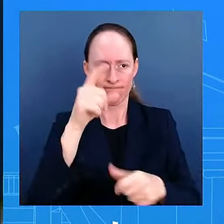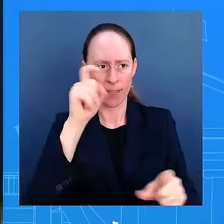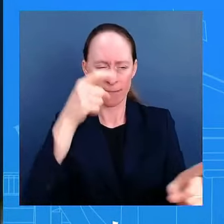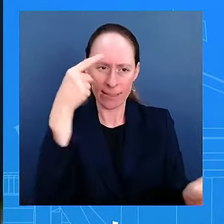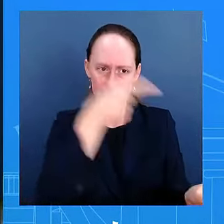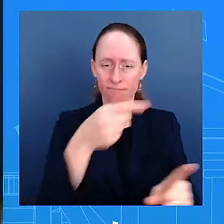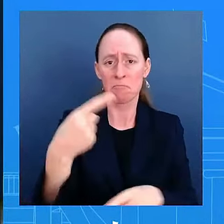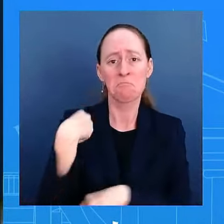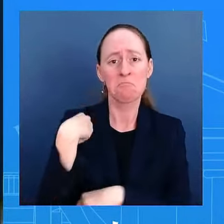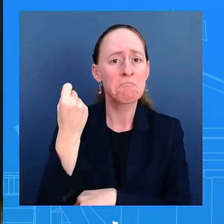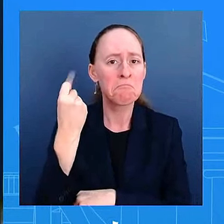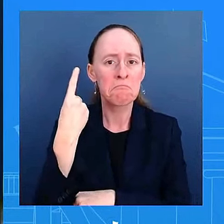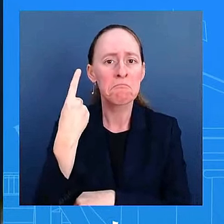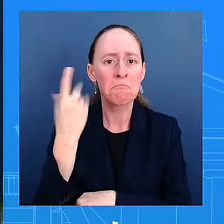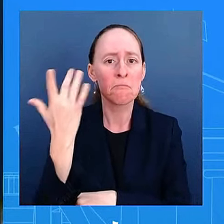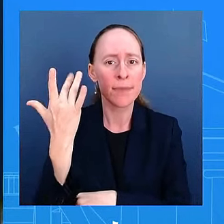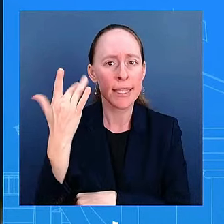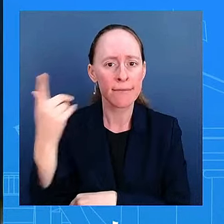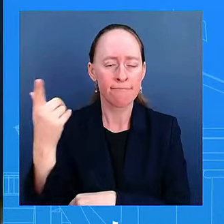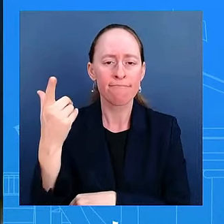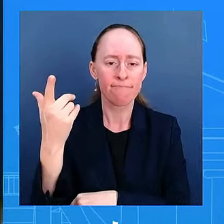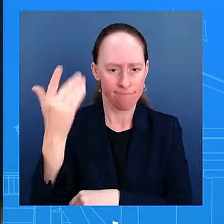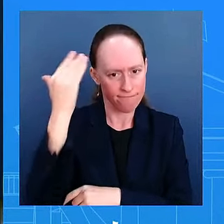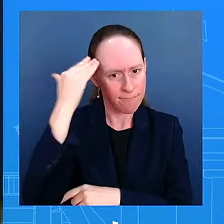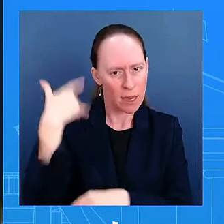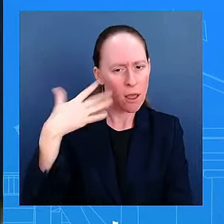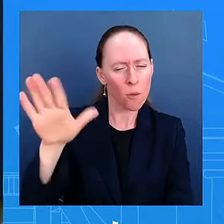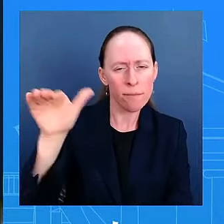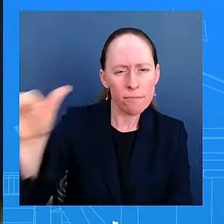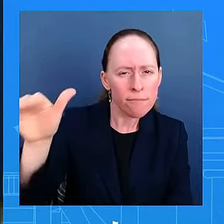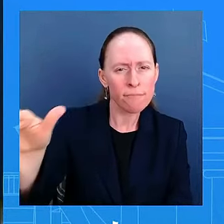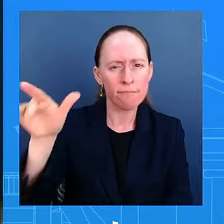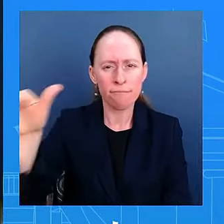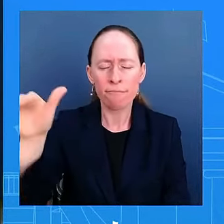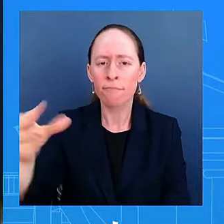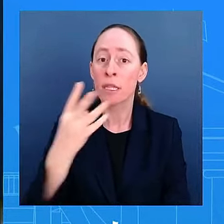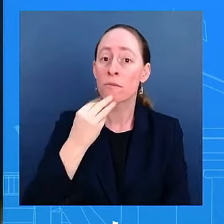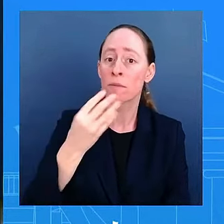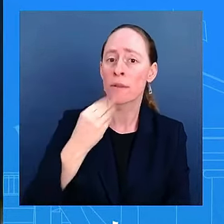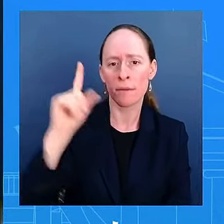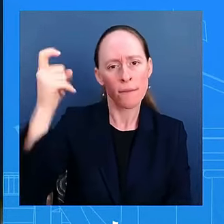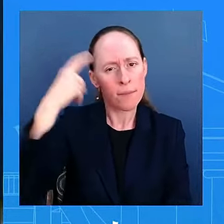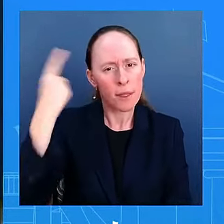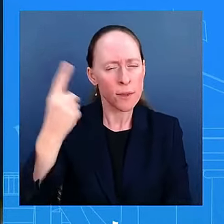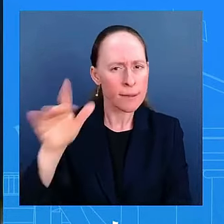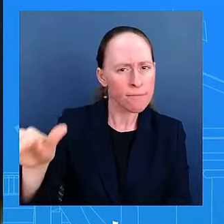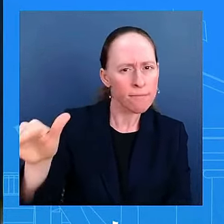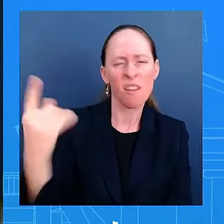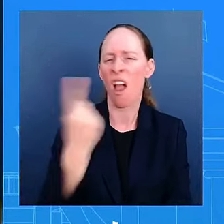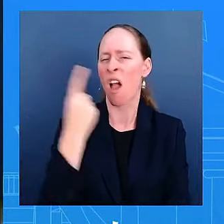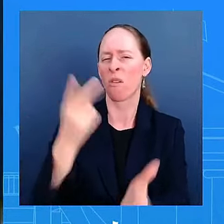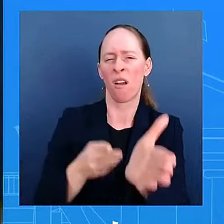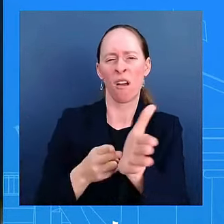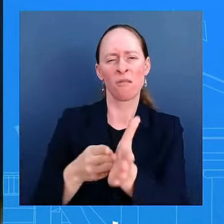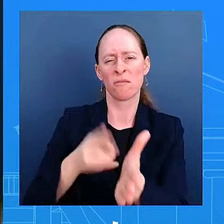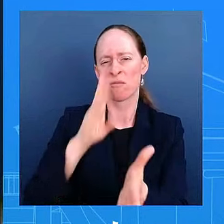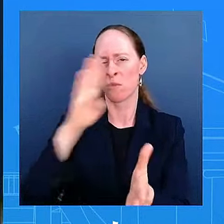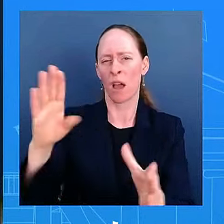those conversations with the Israeli government. That will continue. And we have been very clear with this as well.